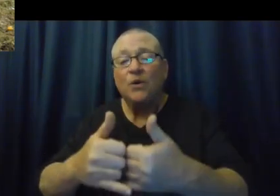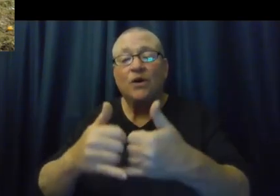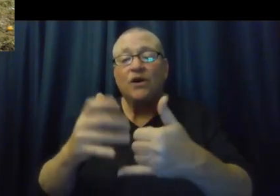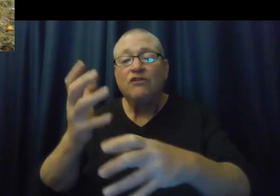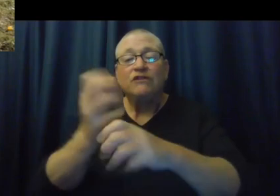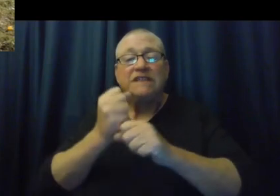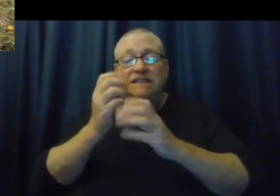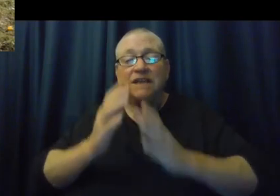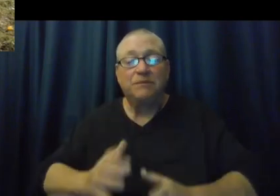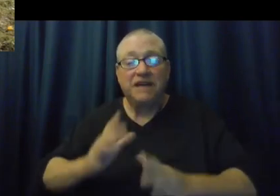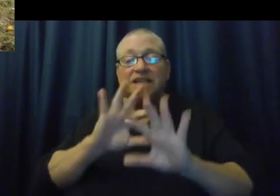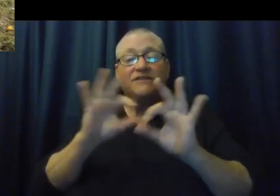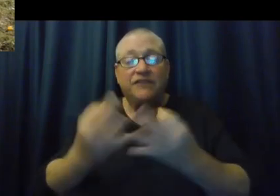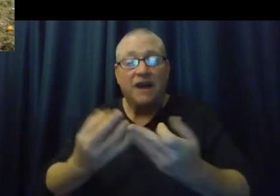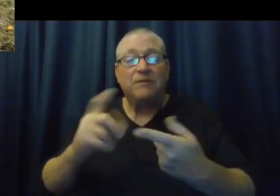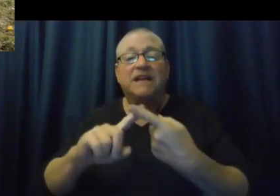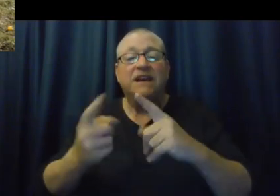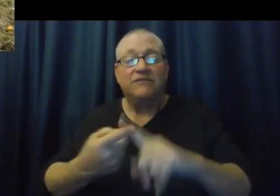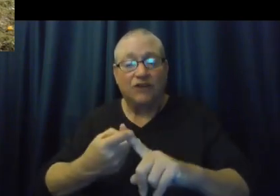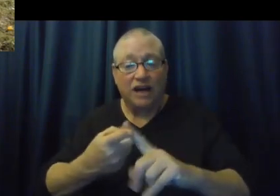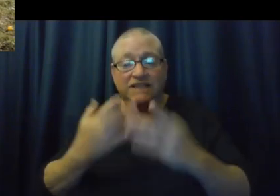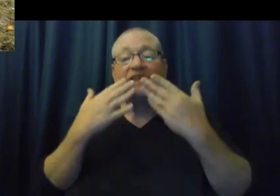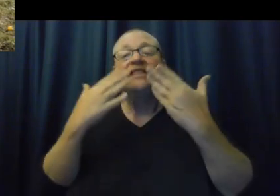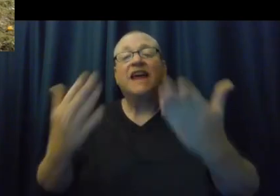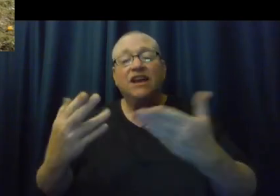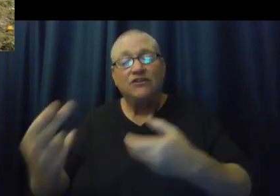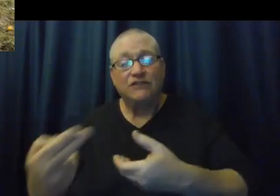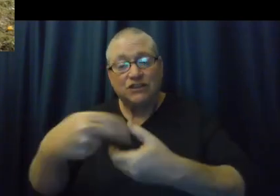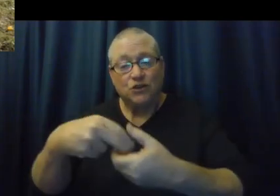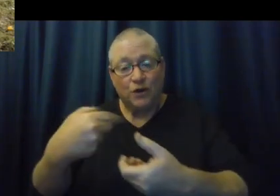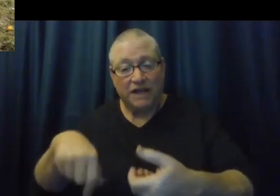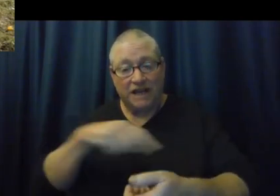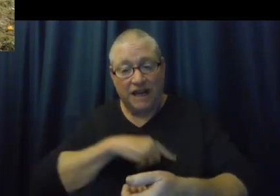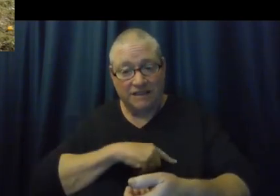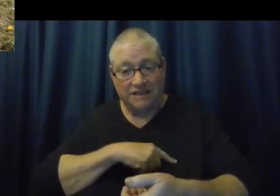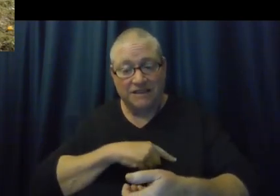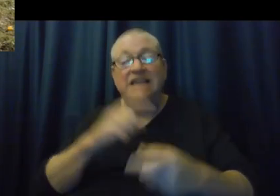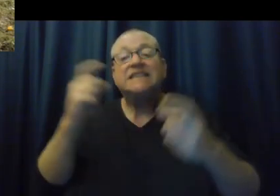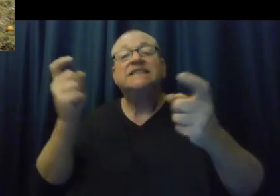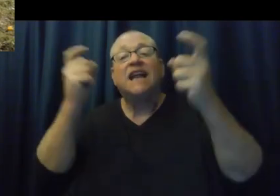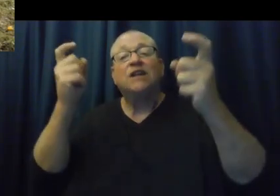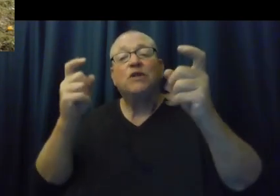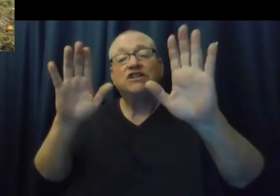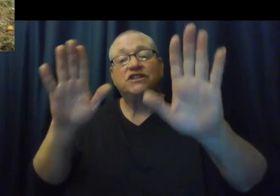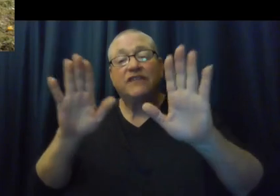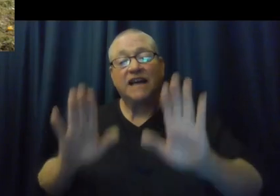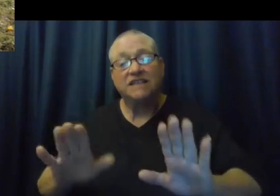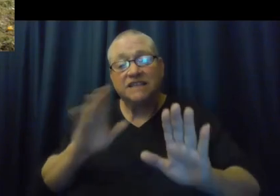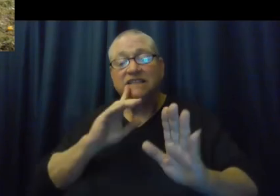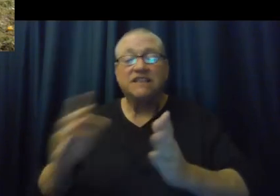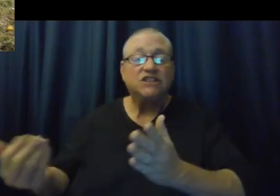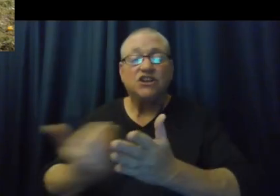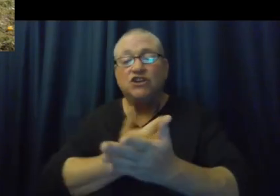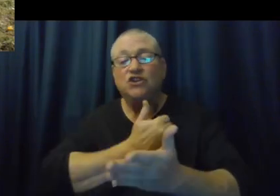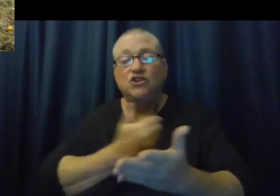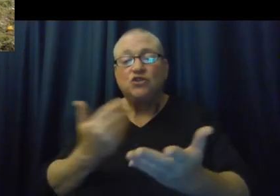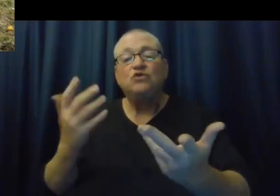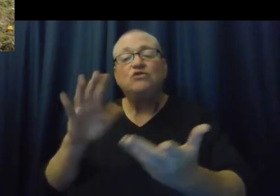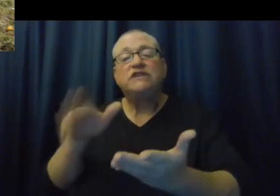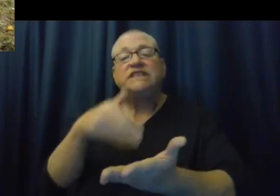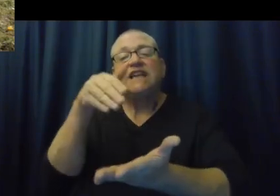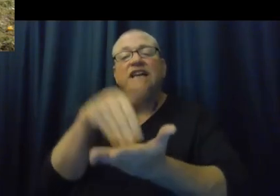us. The Celebration of Excellence is a new centralized awards event to recognize all of